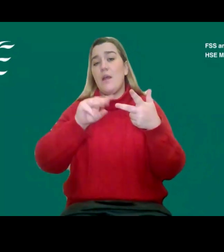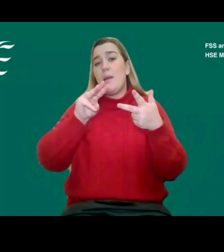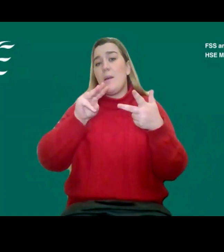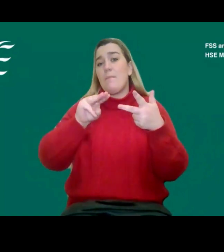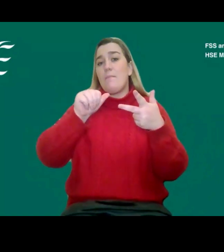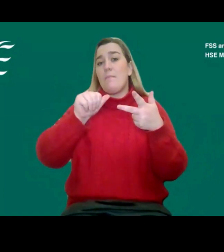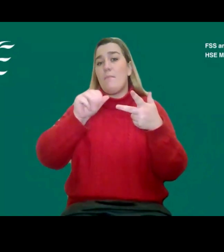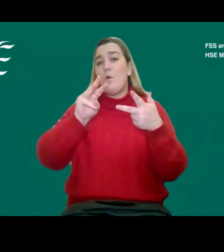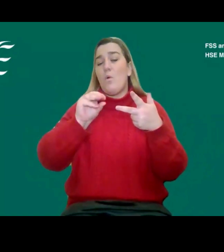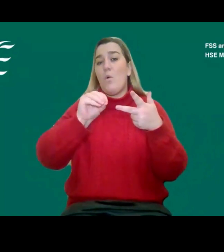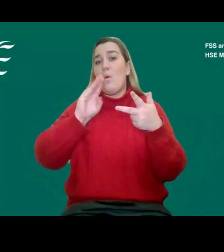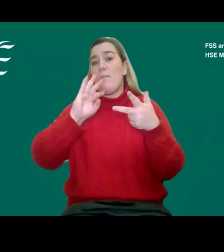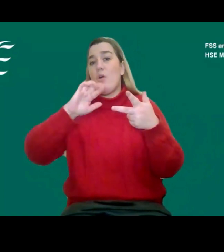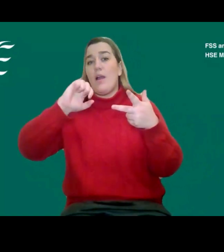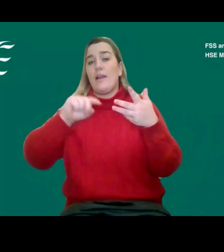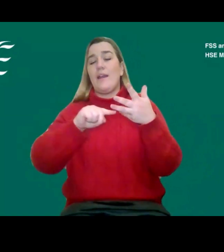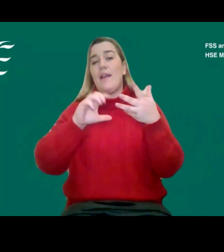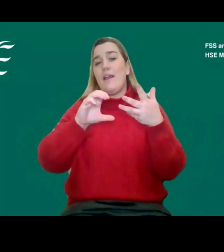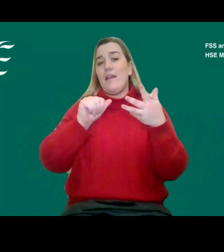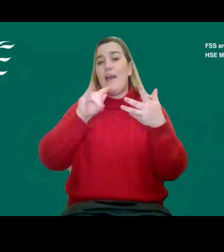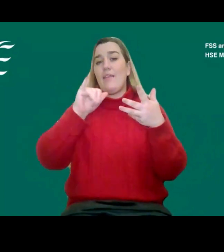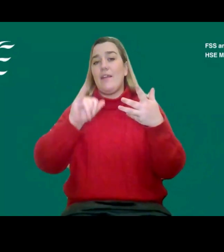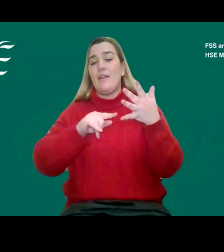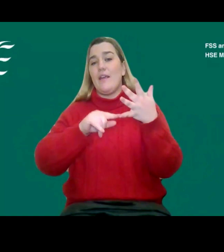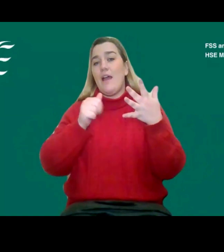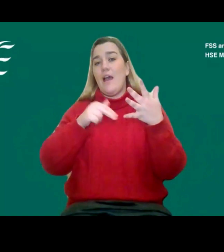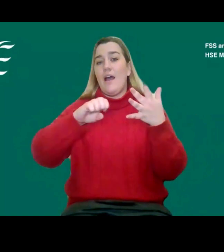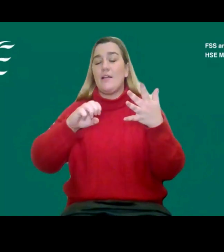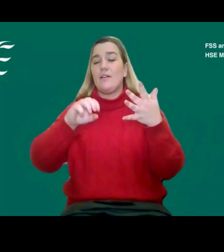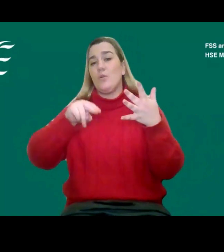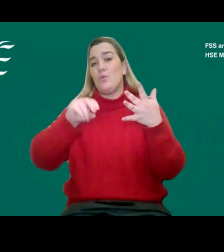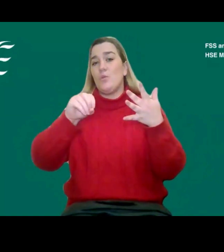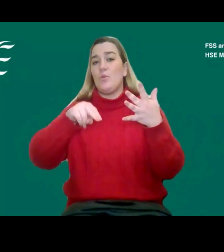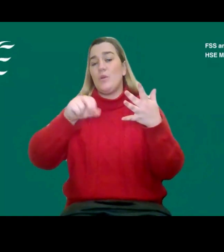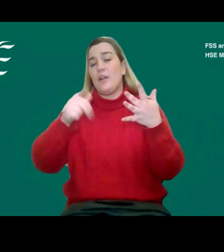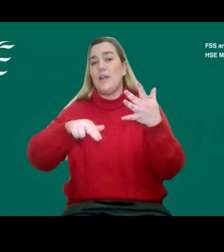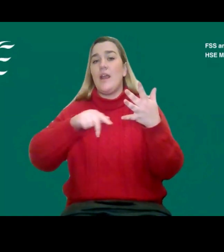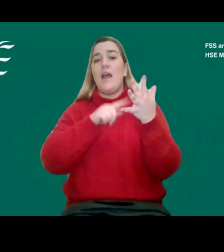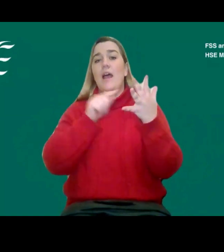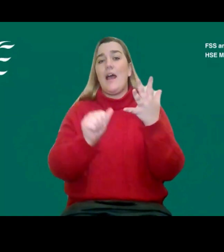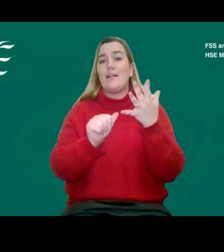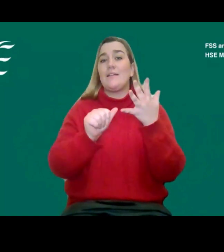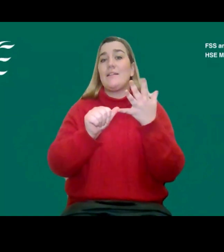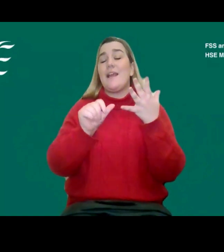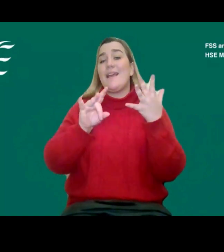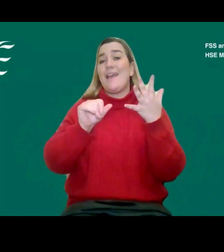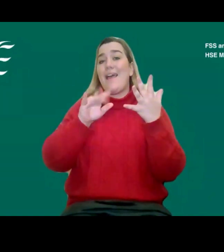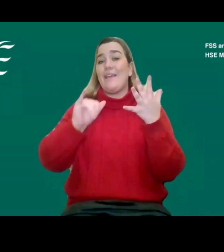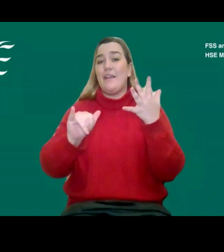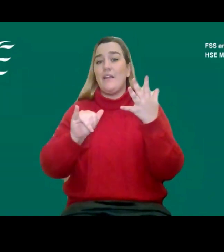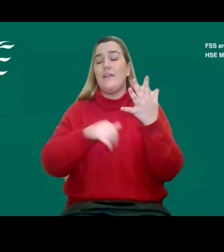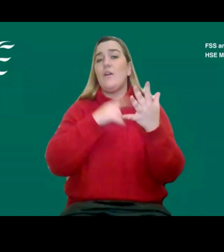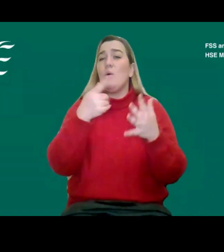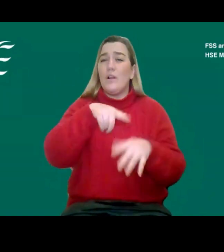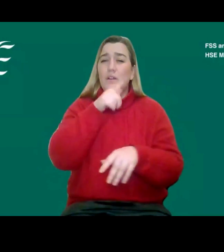Bridget Harty, Kathleen McCarthy, Anne Noonan, and Anya Collins. And we will hear from them at different points throughout the